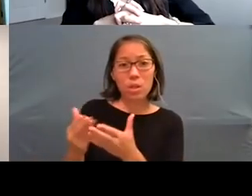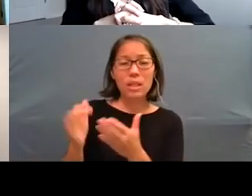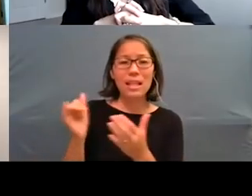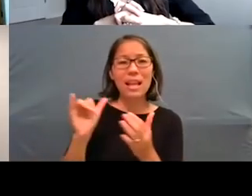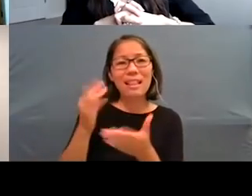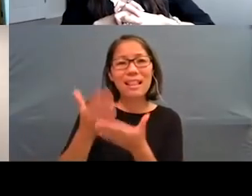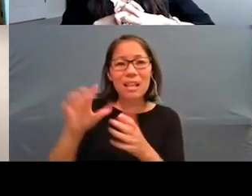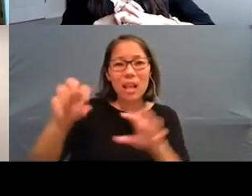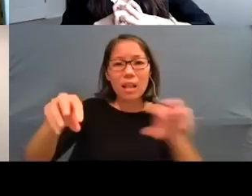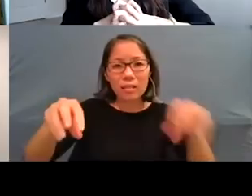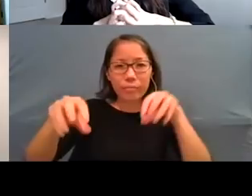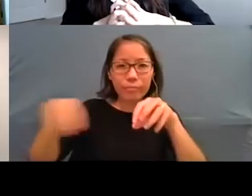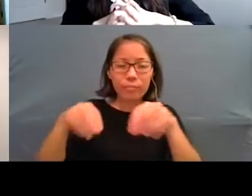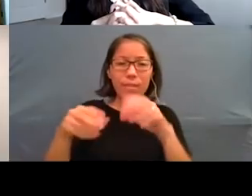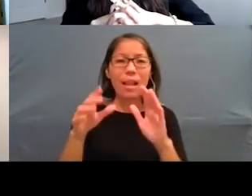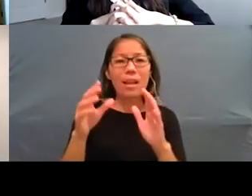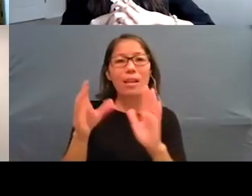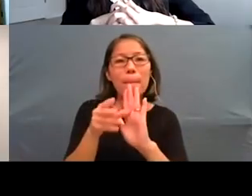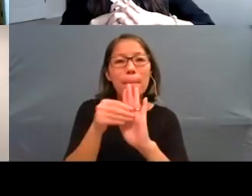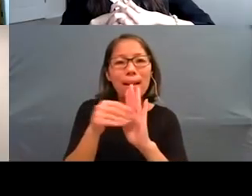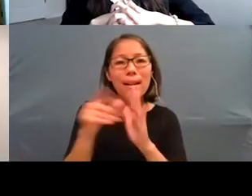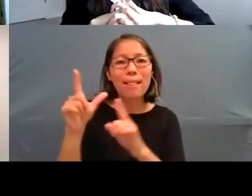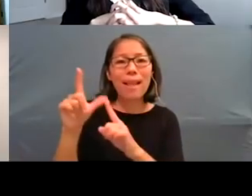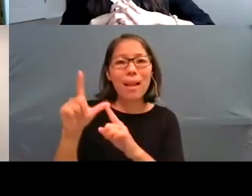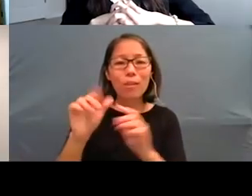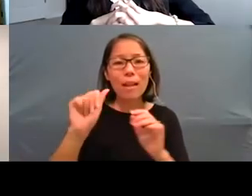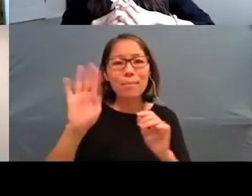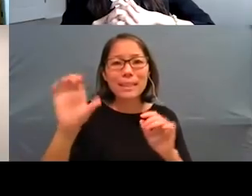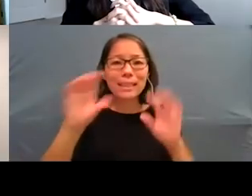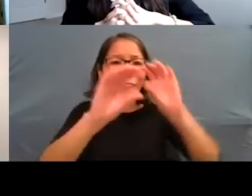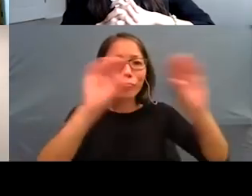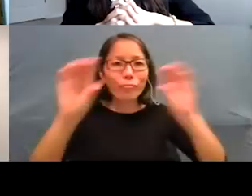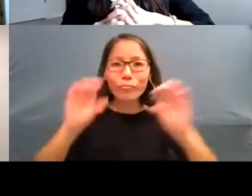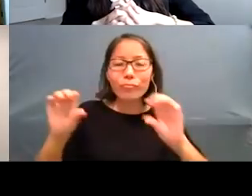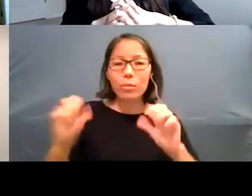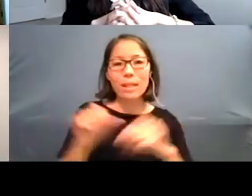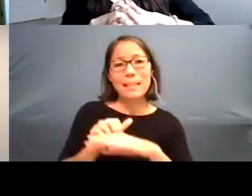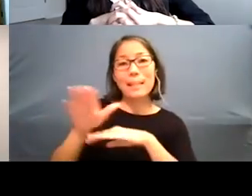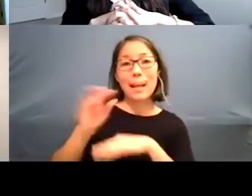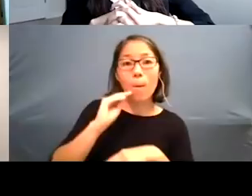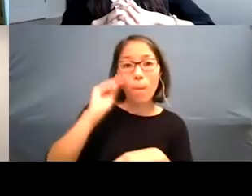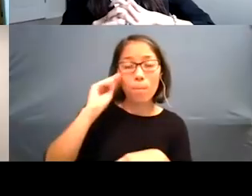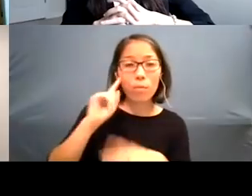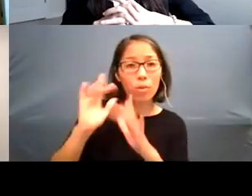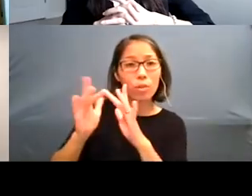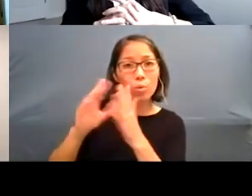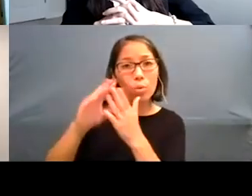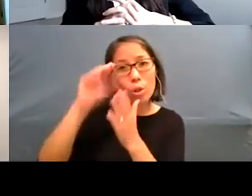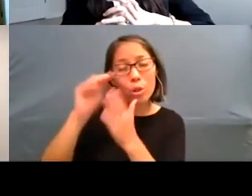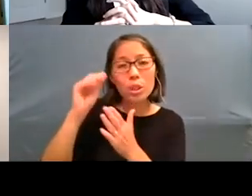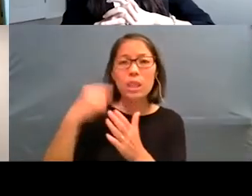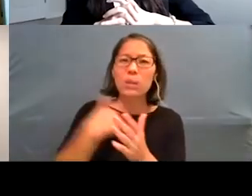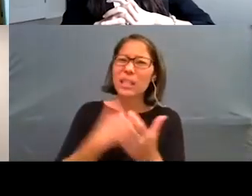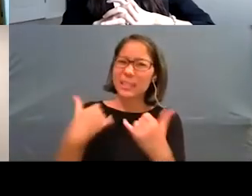manipulatives, perhaps magnetic letters that we could send home to our virtual learners. So more to come on that, but we are in discussions about what